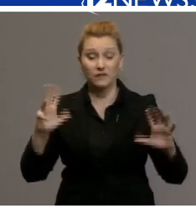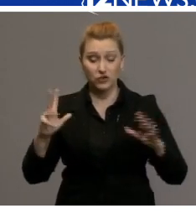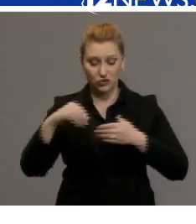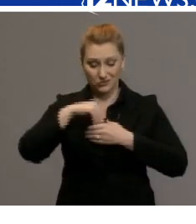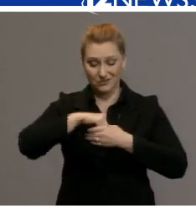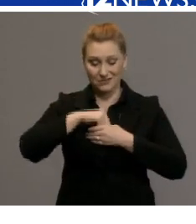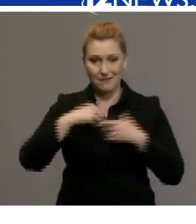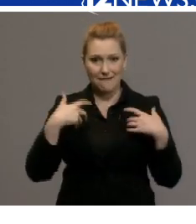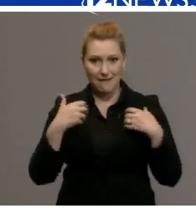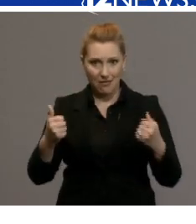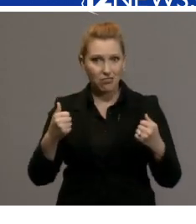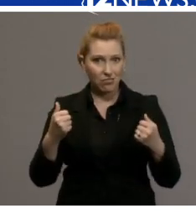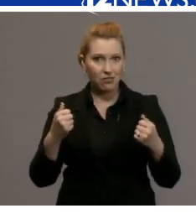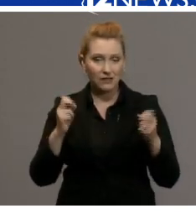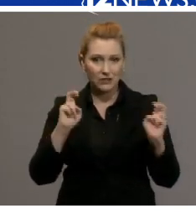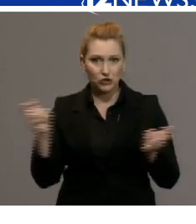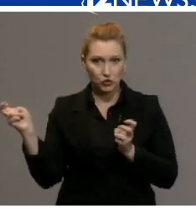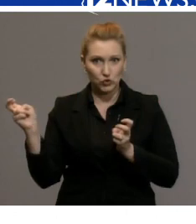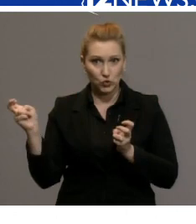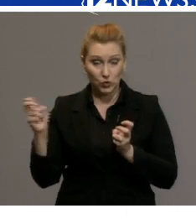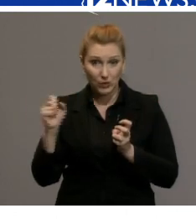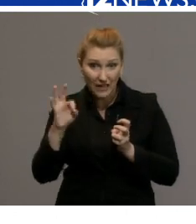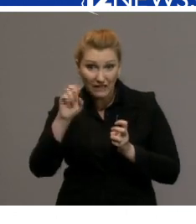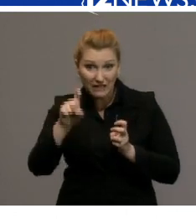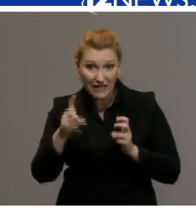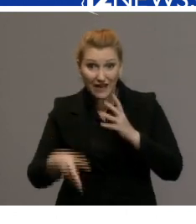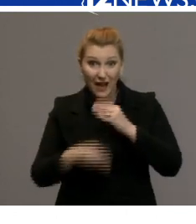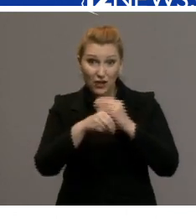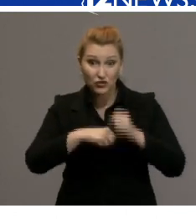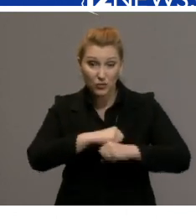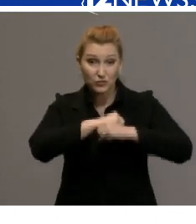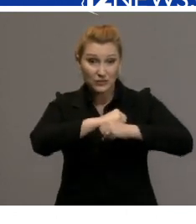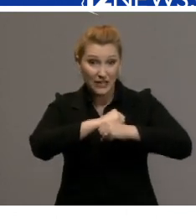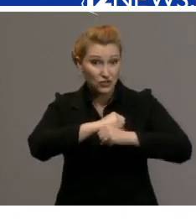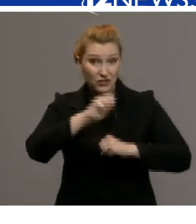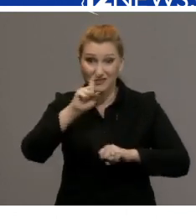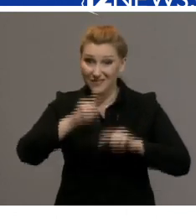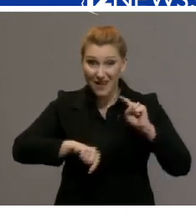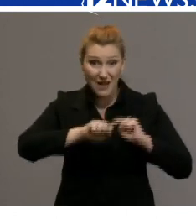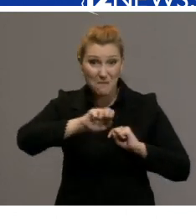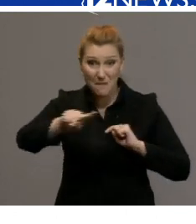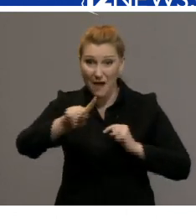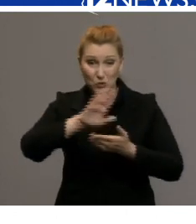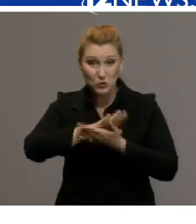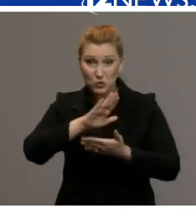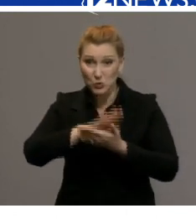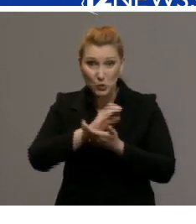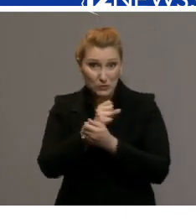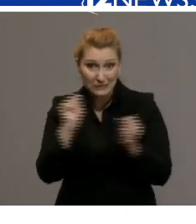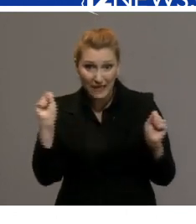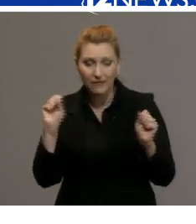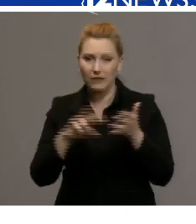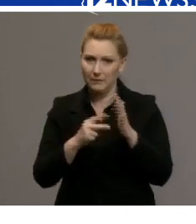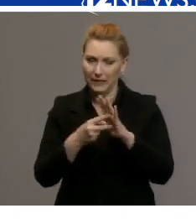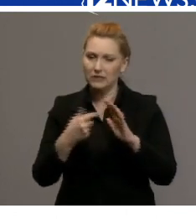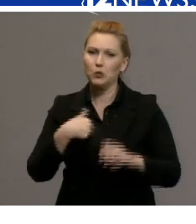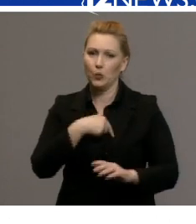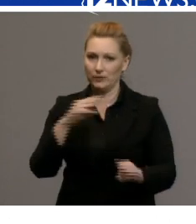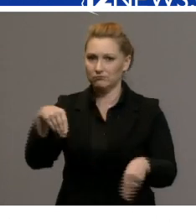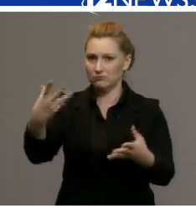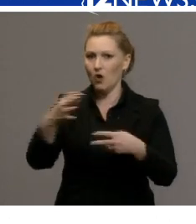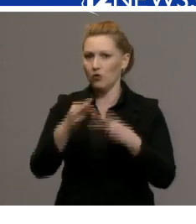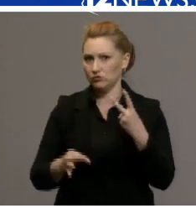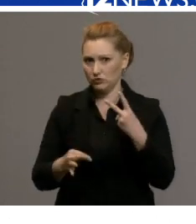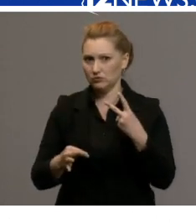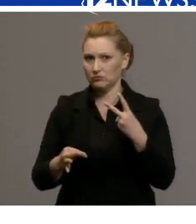won't be able to go back to this temporary normal that we have. So the idea is around flexibility, that we